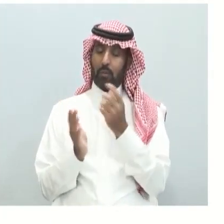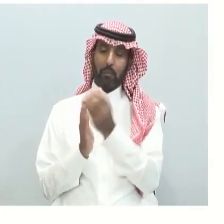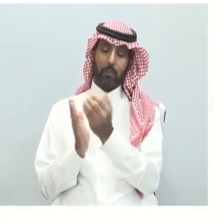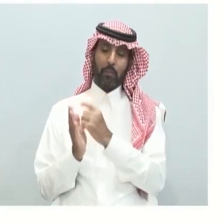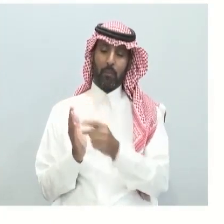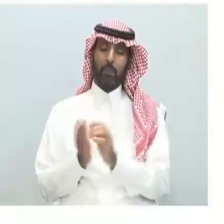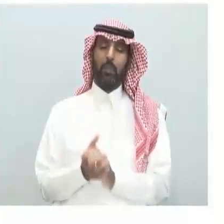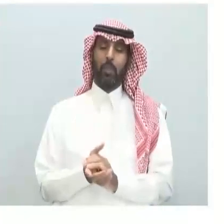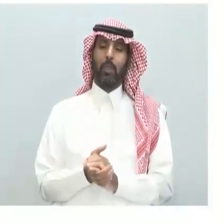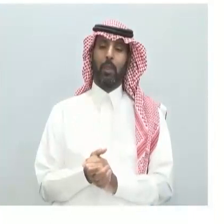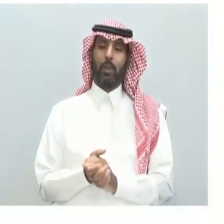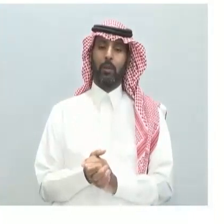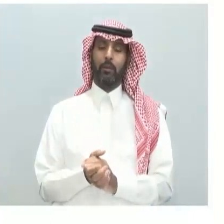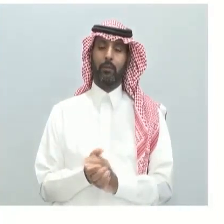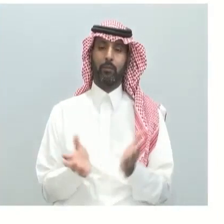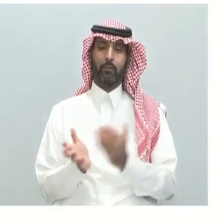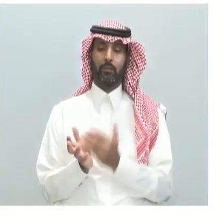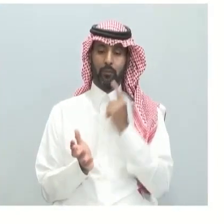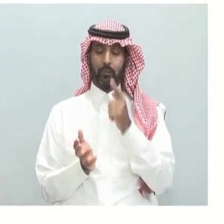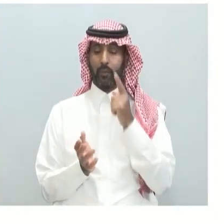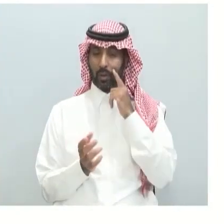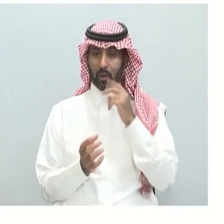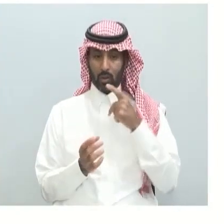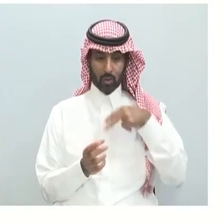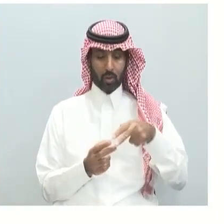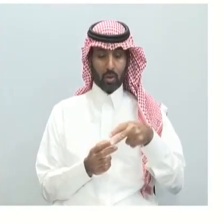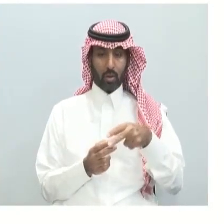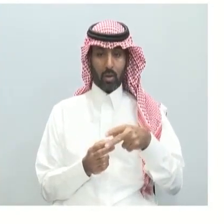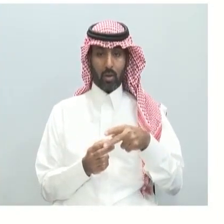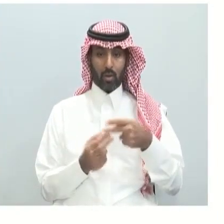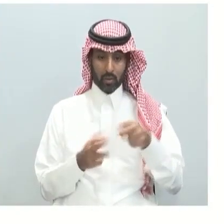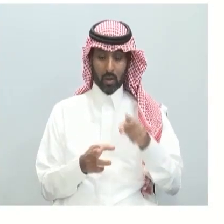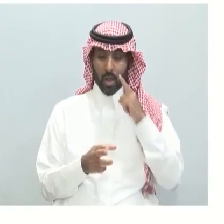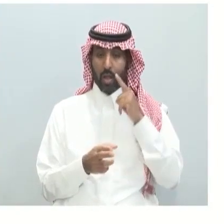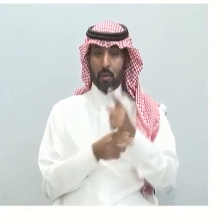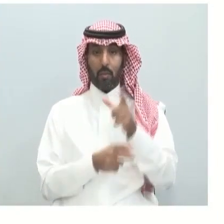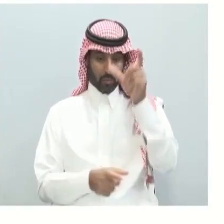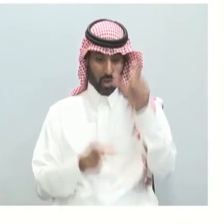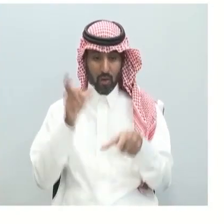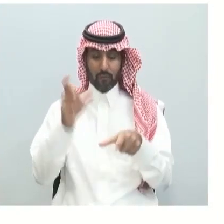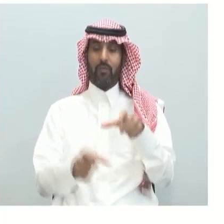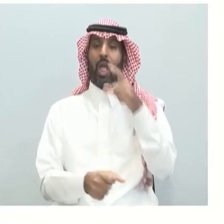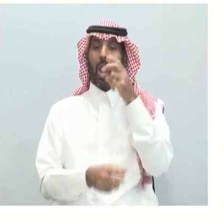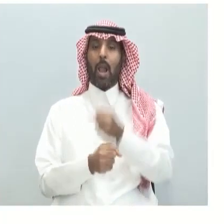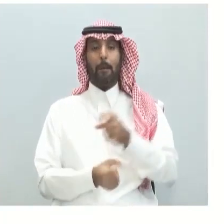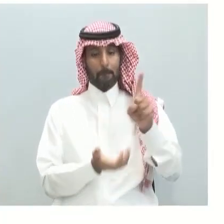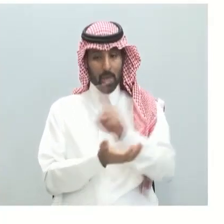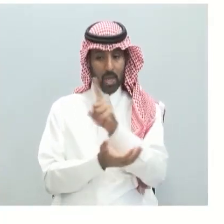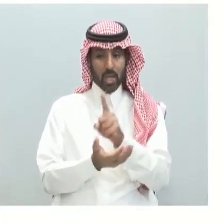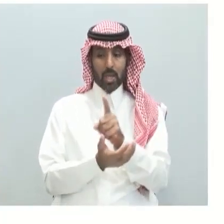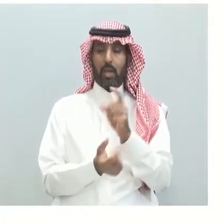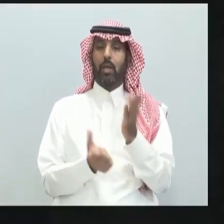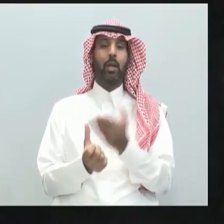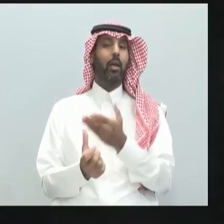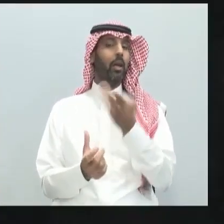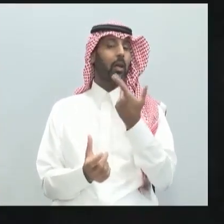that, let's get to the article here. Going green. Going green. So this is the title of the article here. Can you try